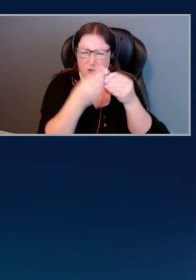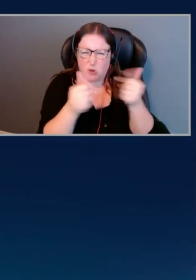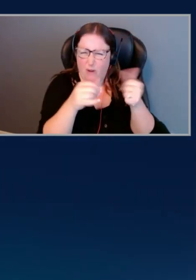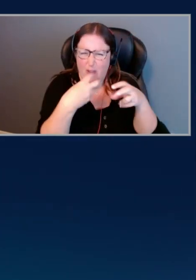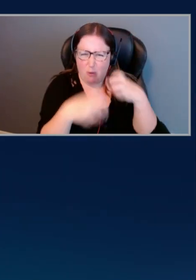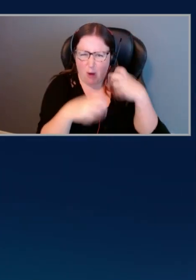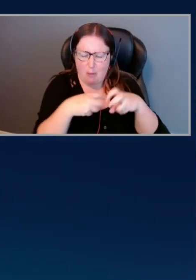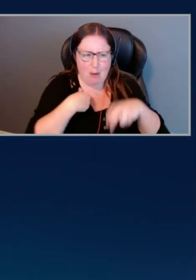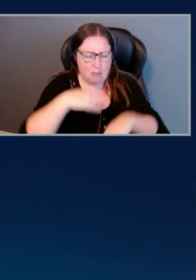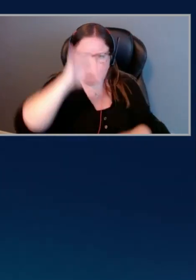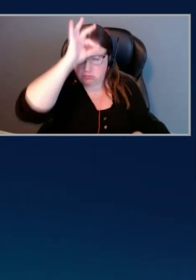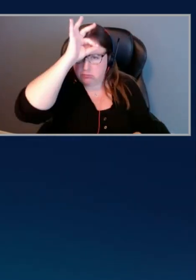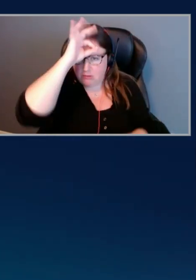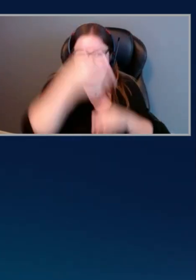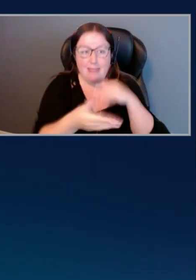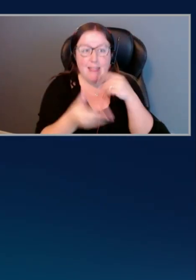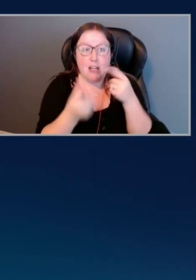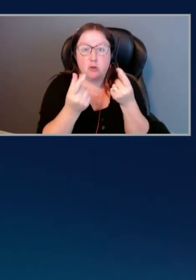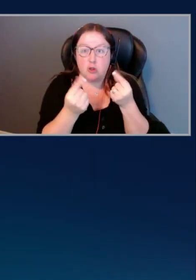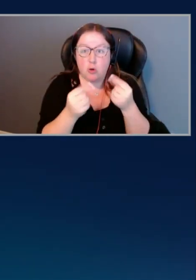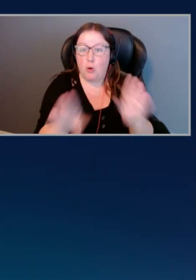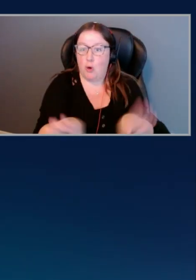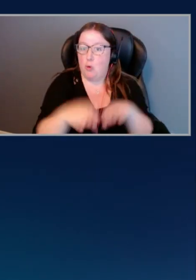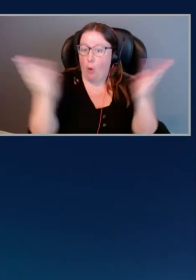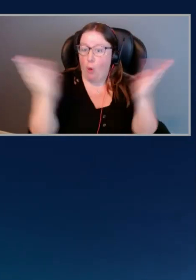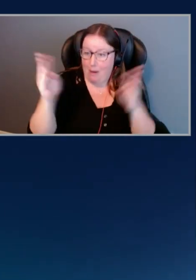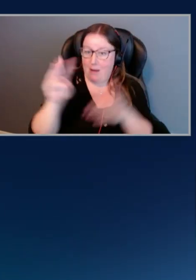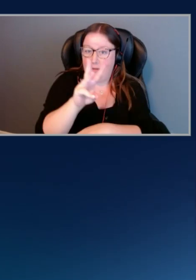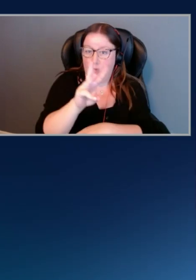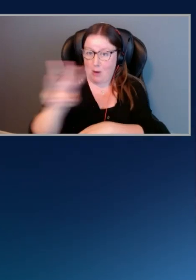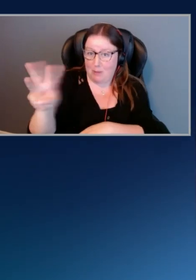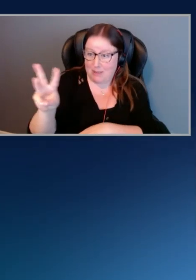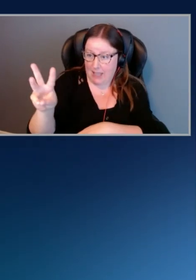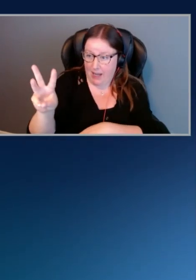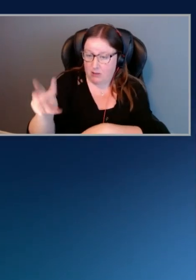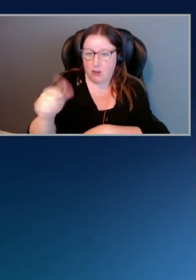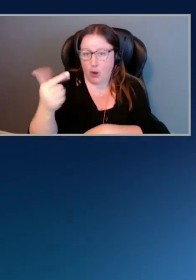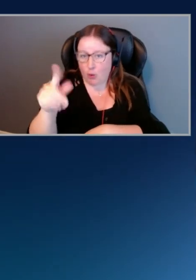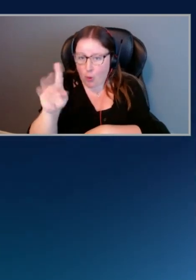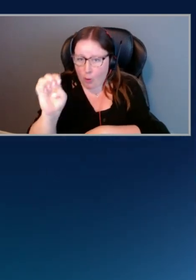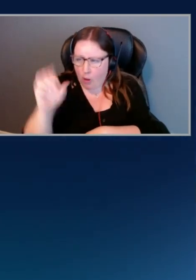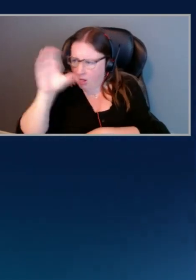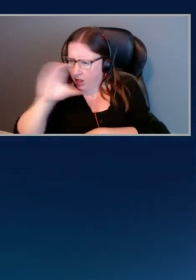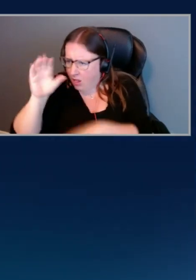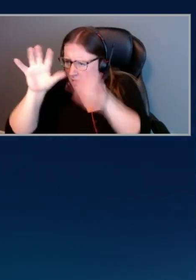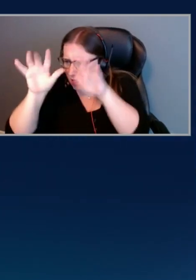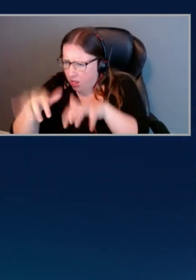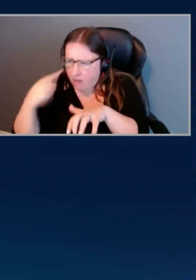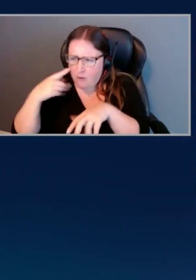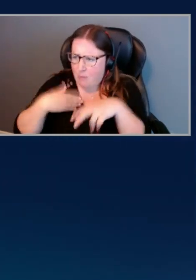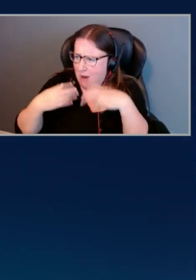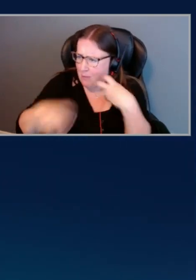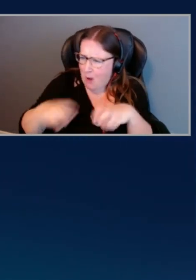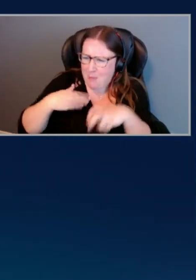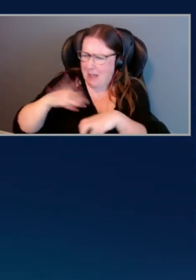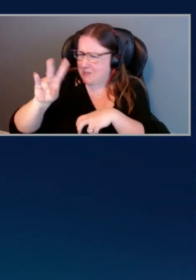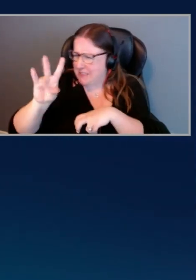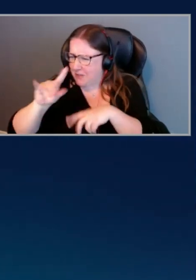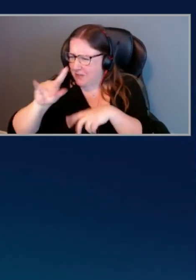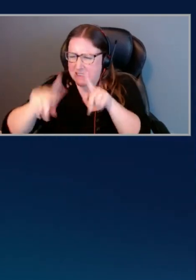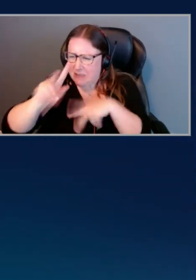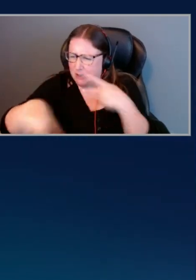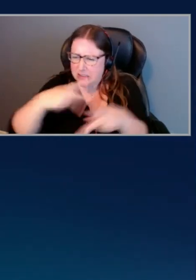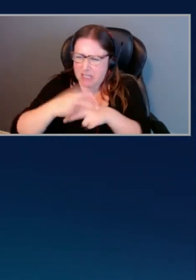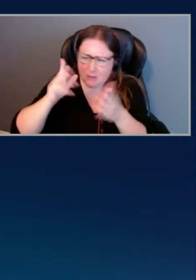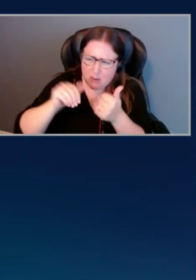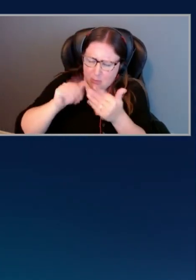idea. And then what do? You go open up a browser, open up Google, and start searching for your problem. And there's 17 different types of approaches